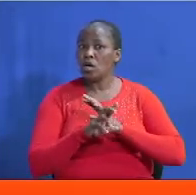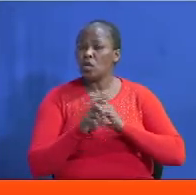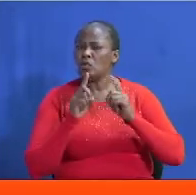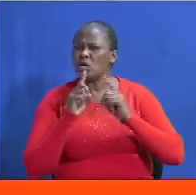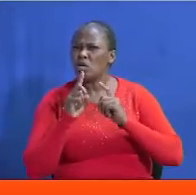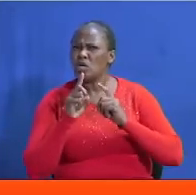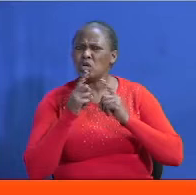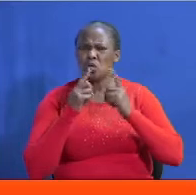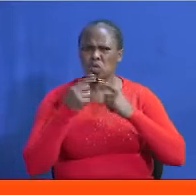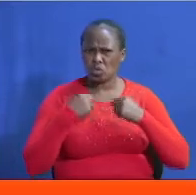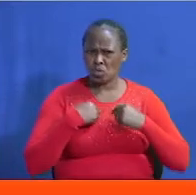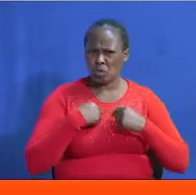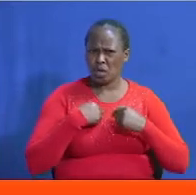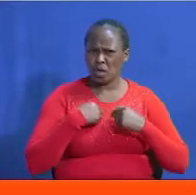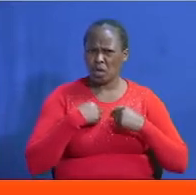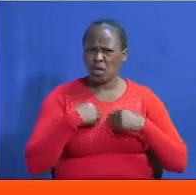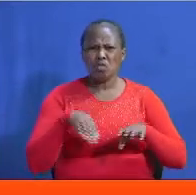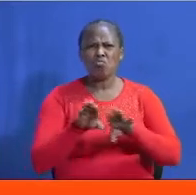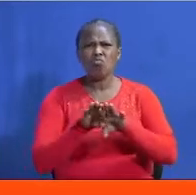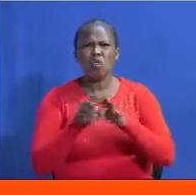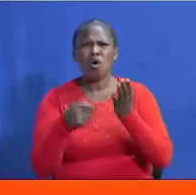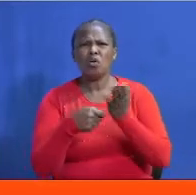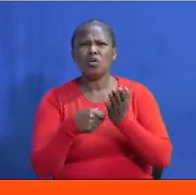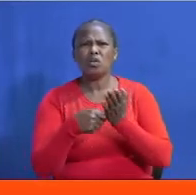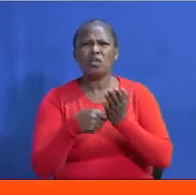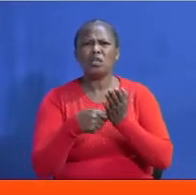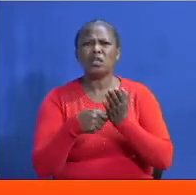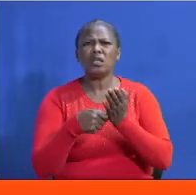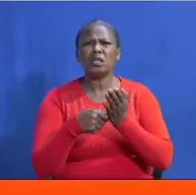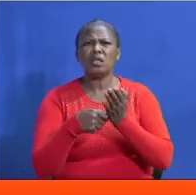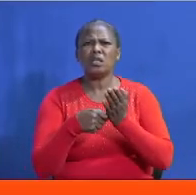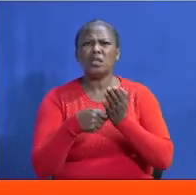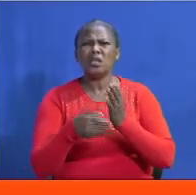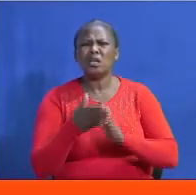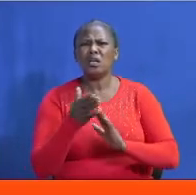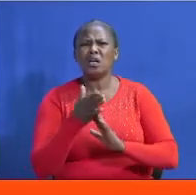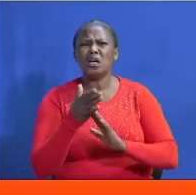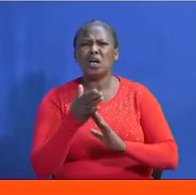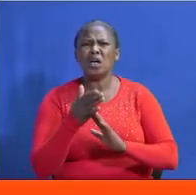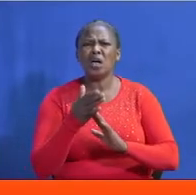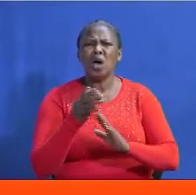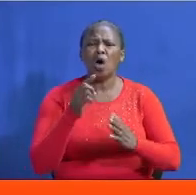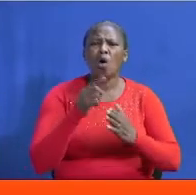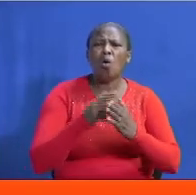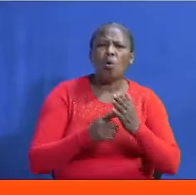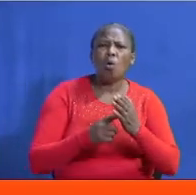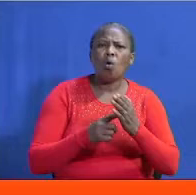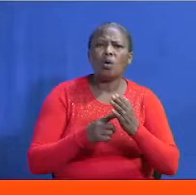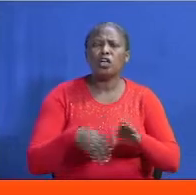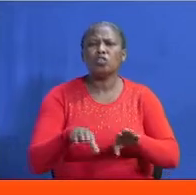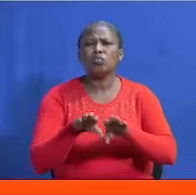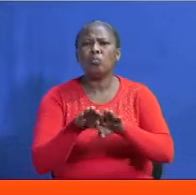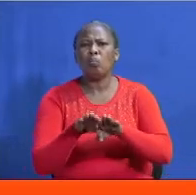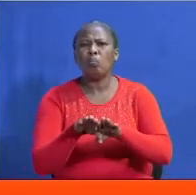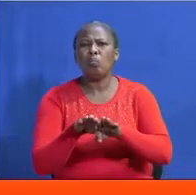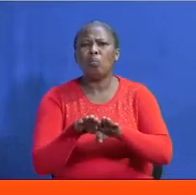that you're using the blockchain technology. So kindly bring us to speed. What is blockchain and how does it work? And maybe